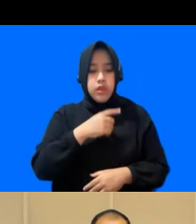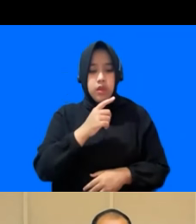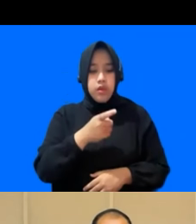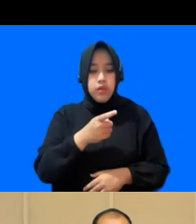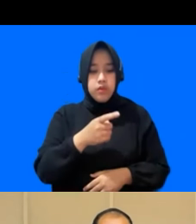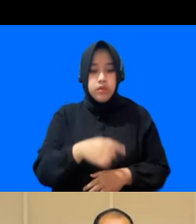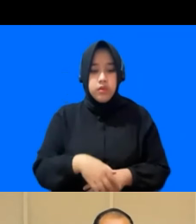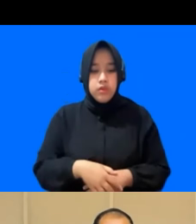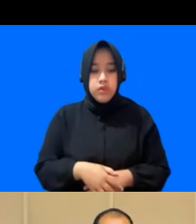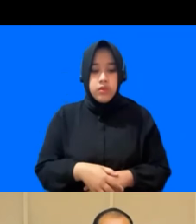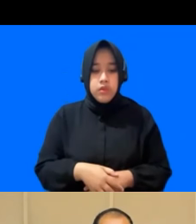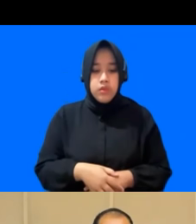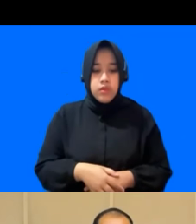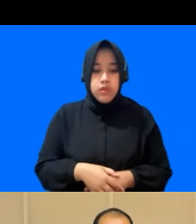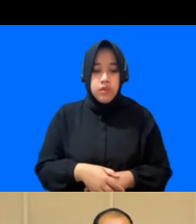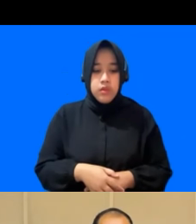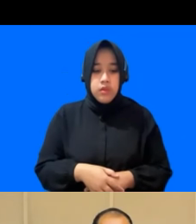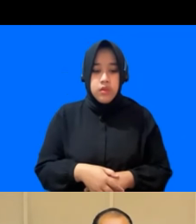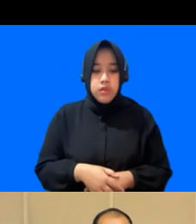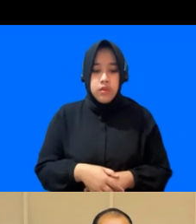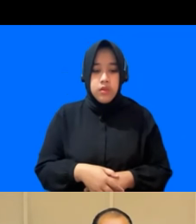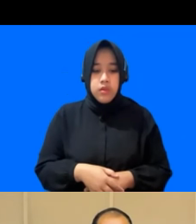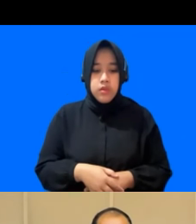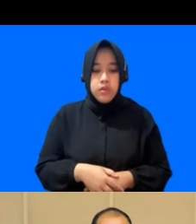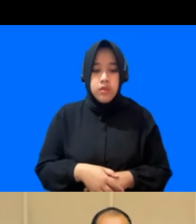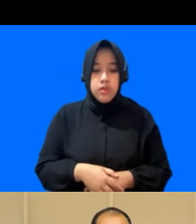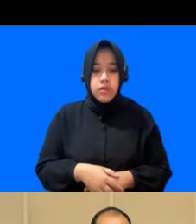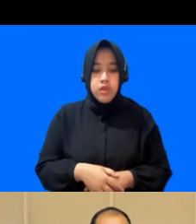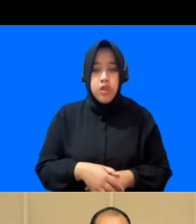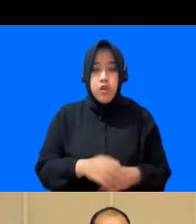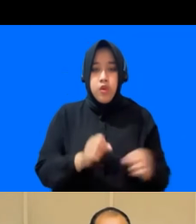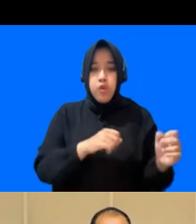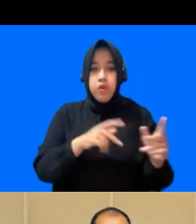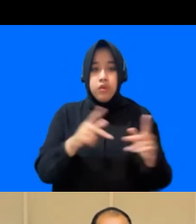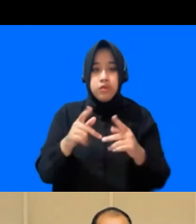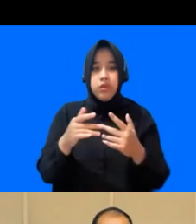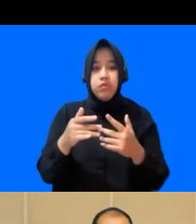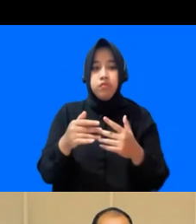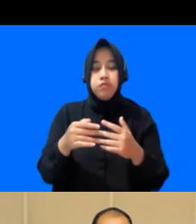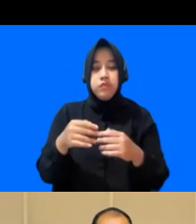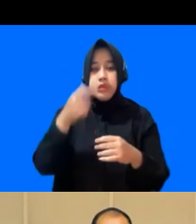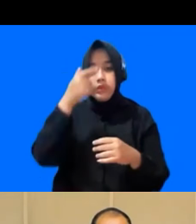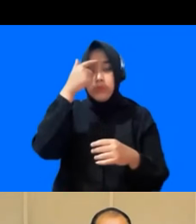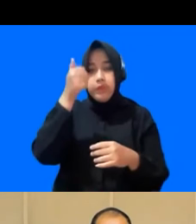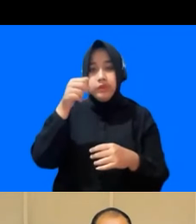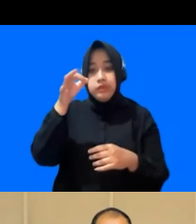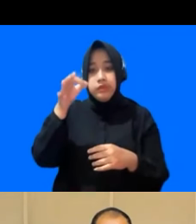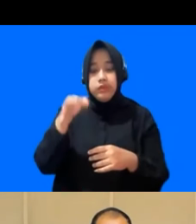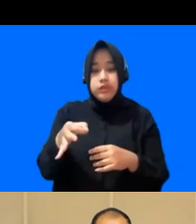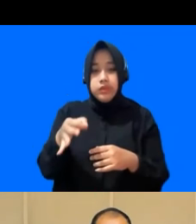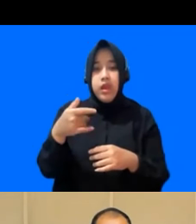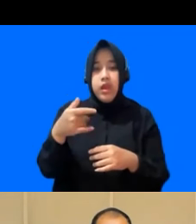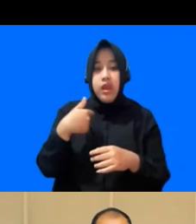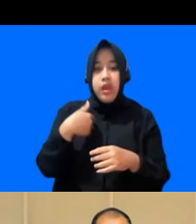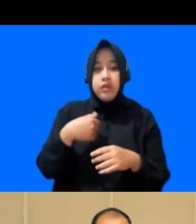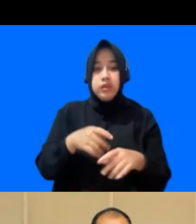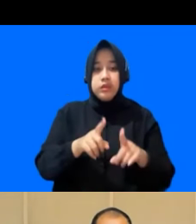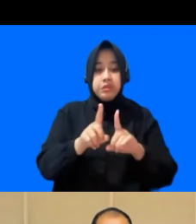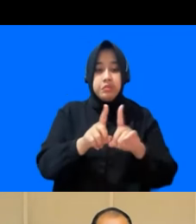why we develop a sombre and smart city concept, there